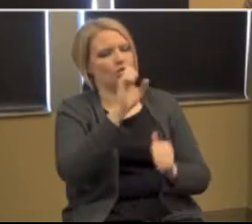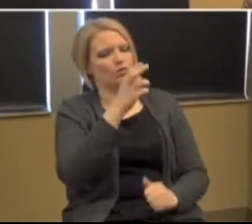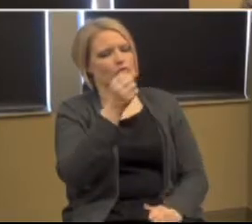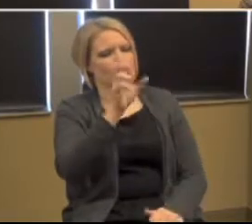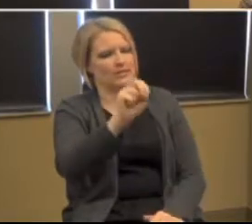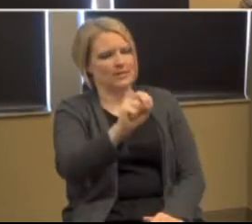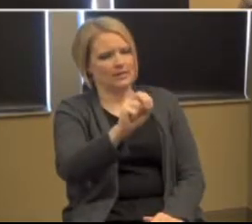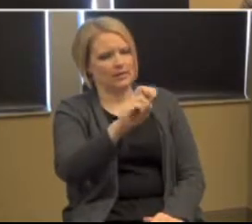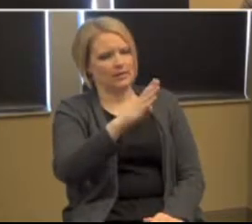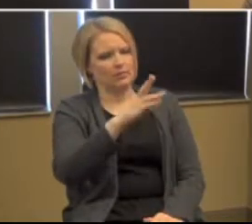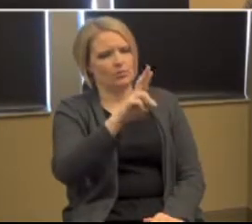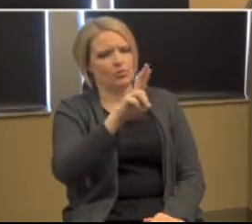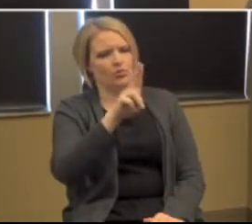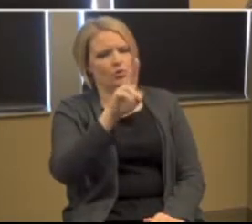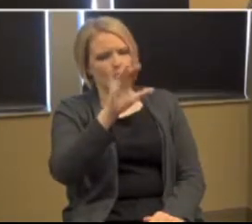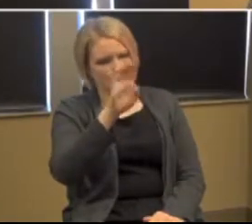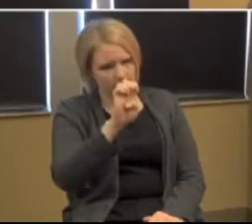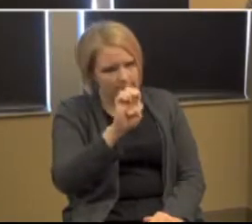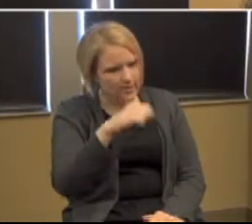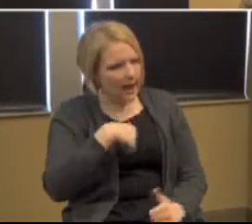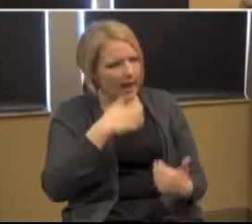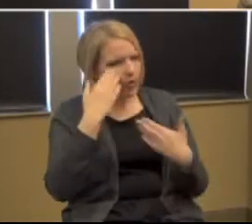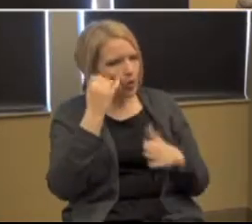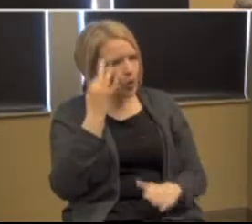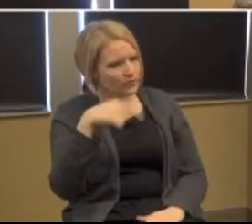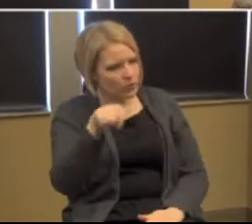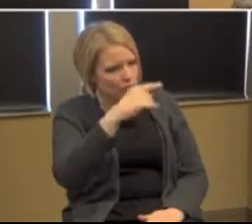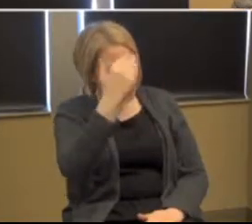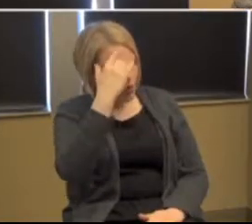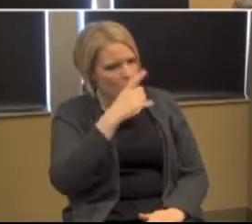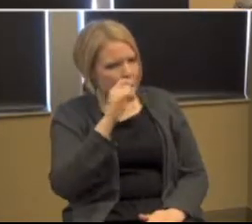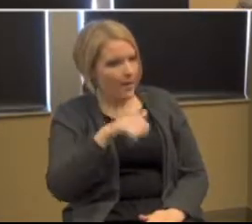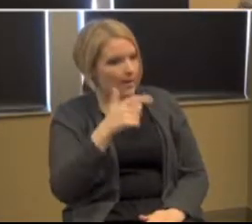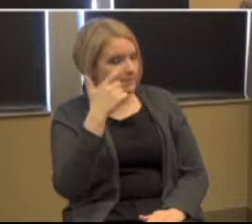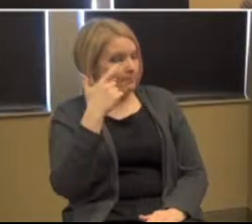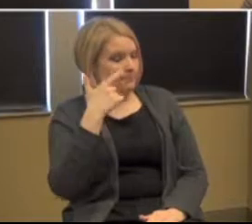know if that name means anything to you all. It didn't to